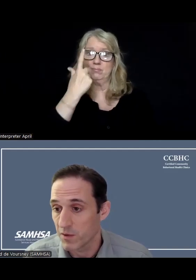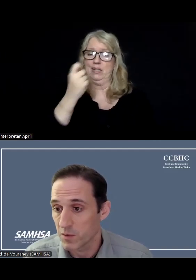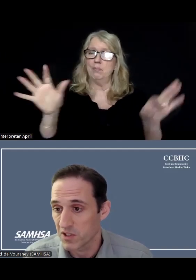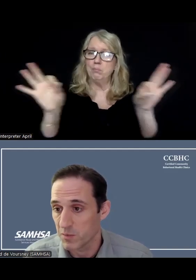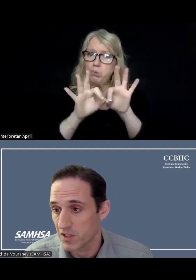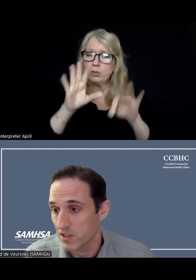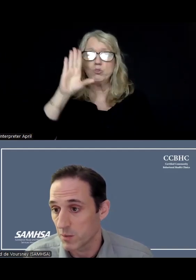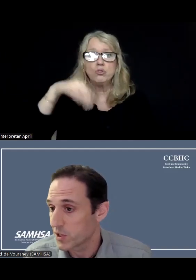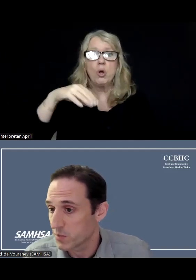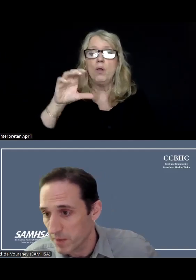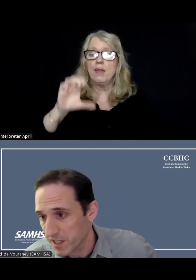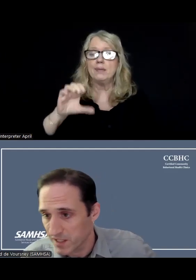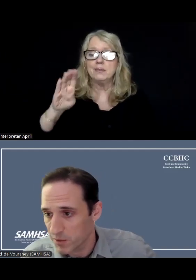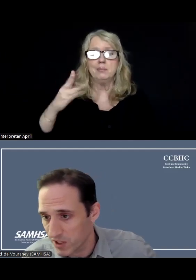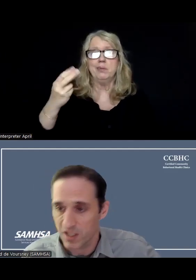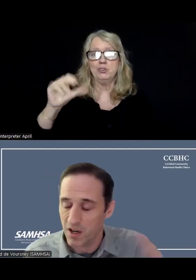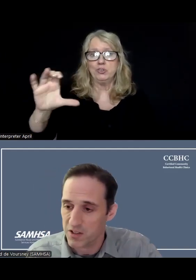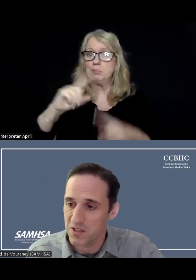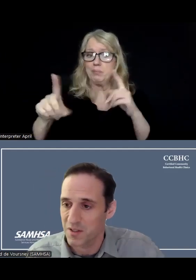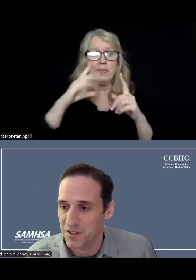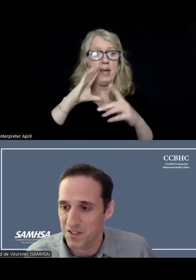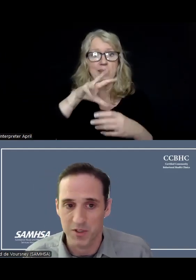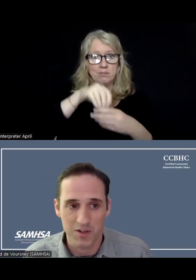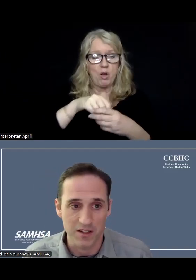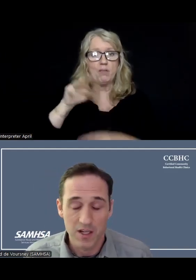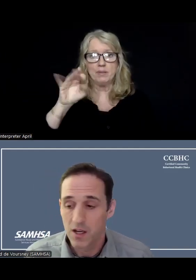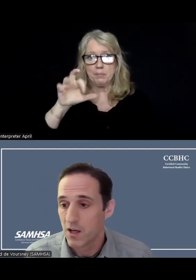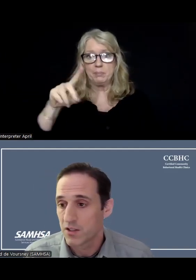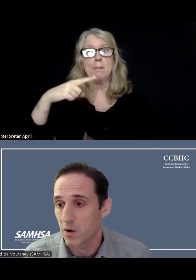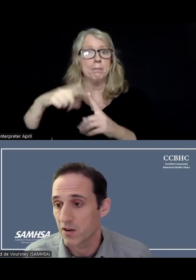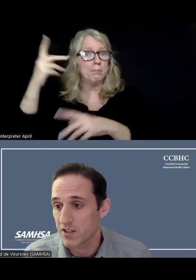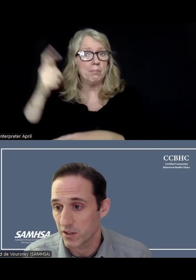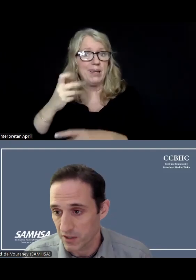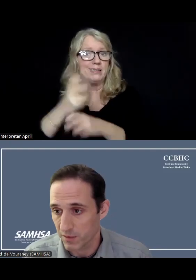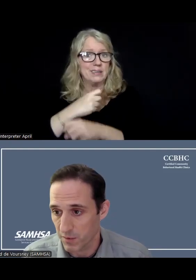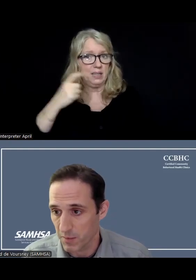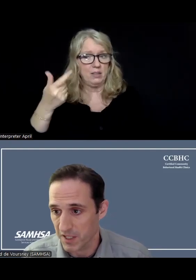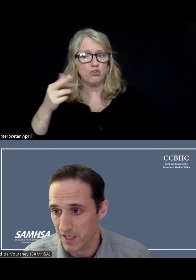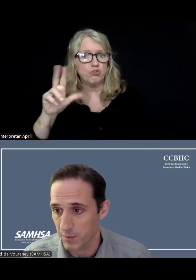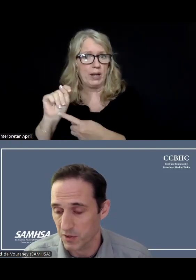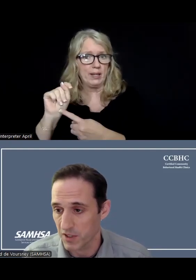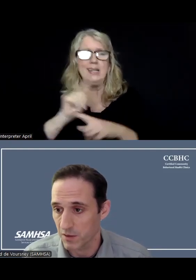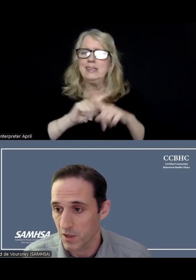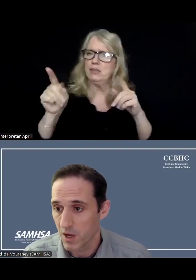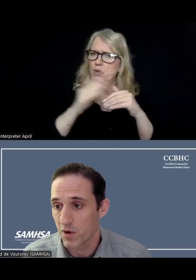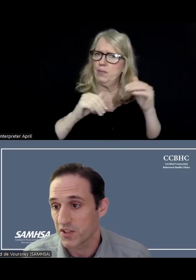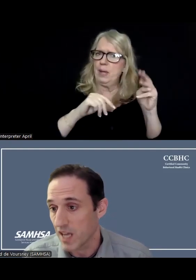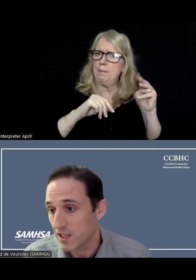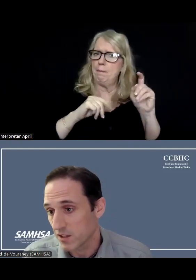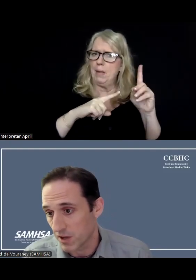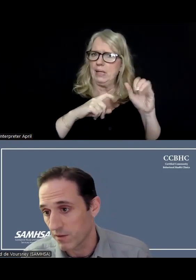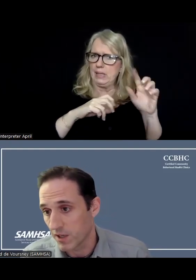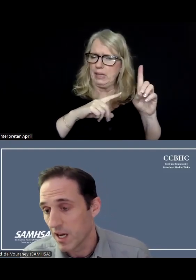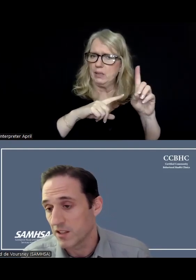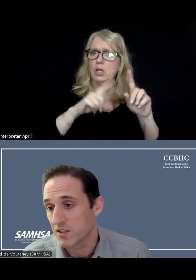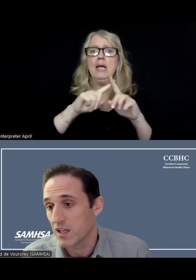the individual CCBHCs can participate in the Medicaid demonstration and also receive our SAMHSA grants. So our grants are a little different from the Medicaid demonstration, where the state